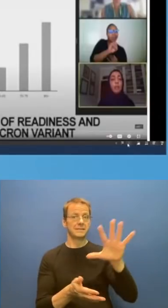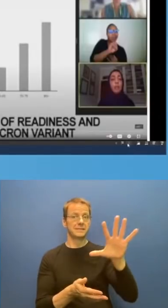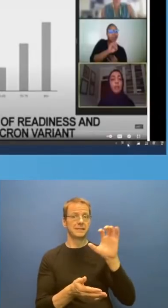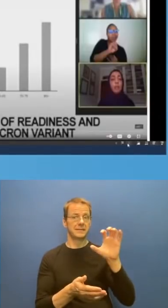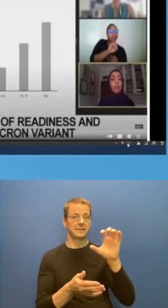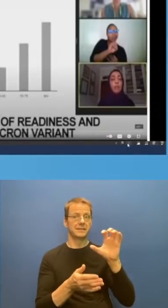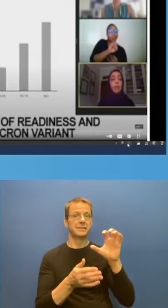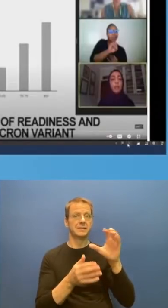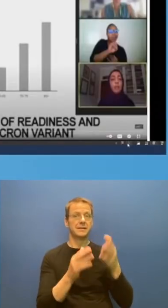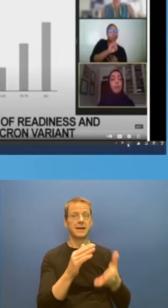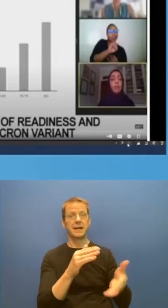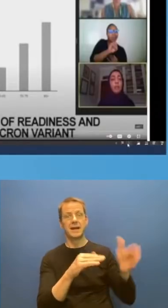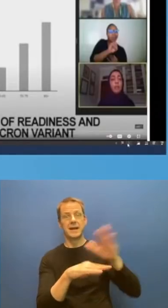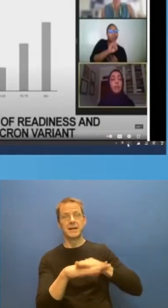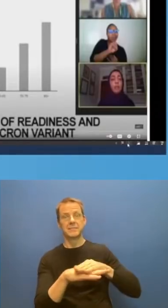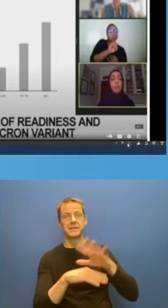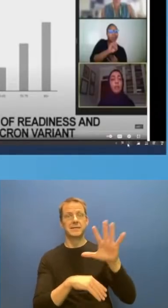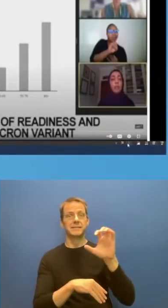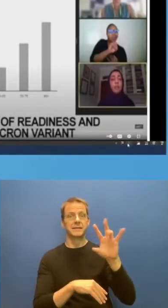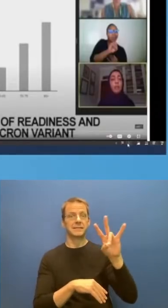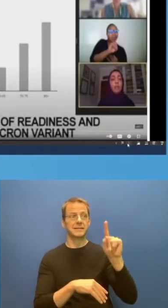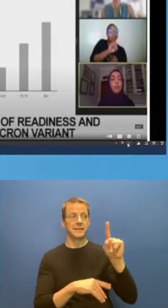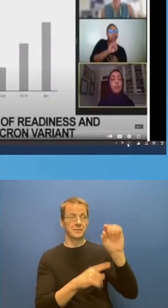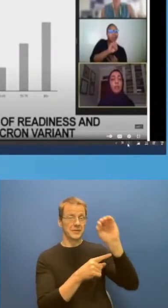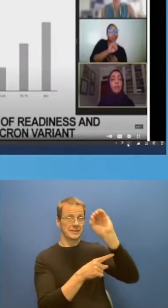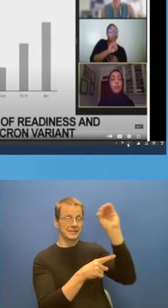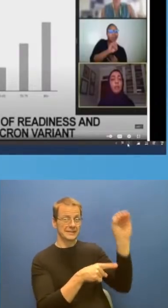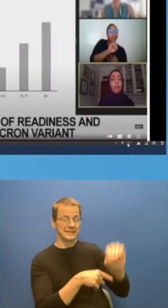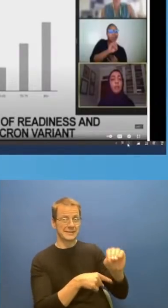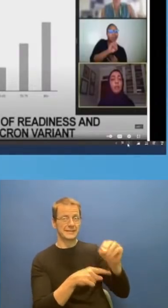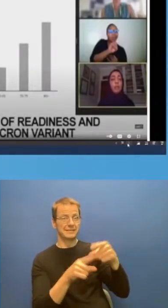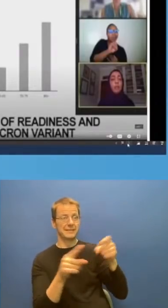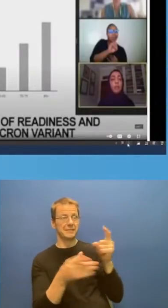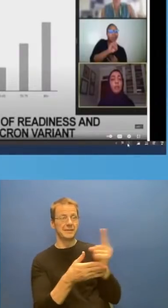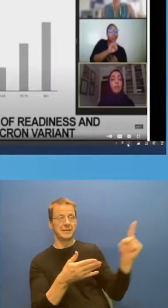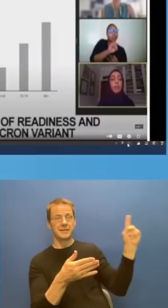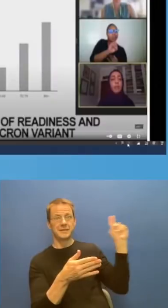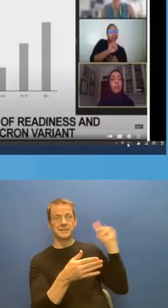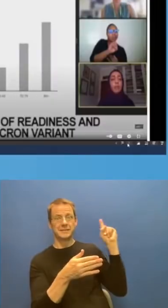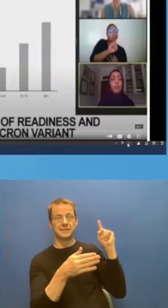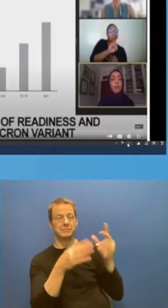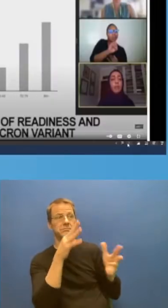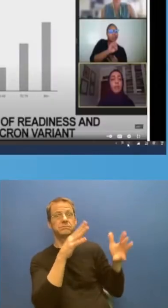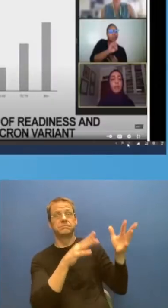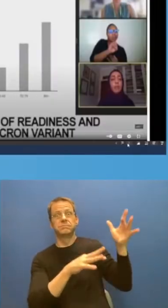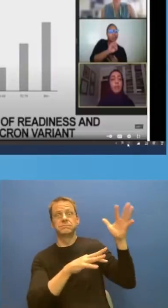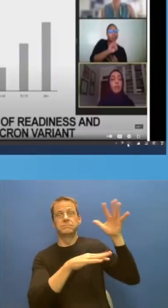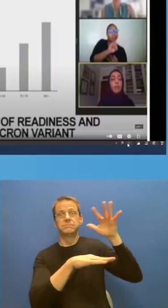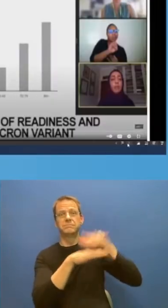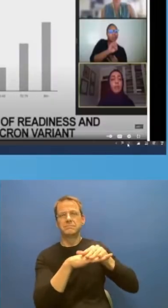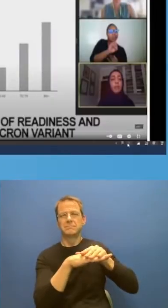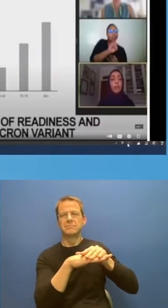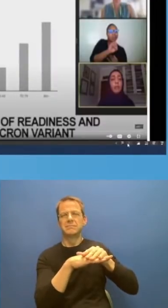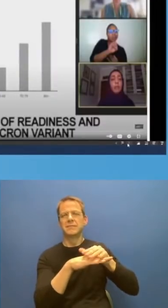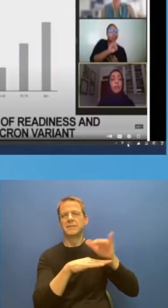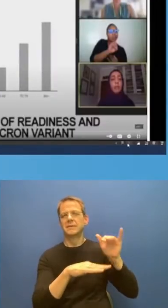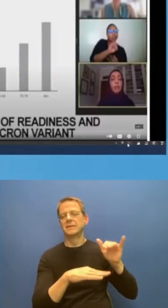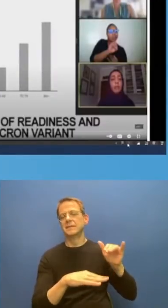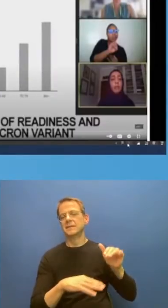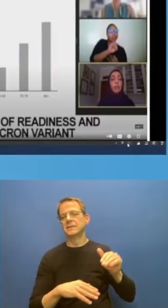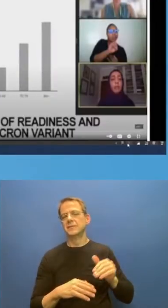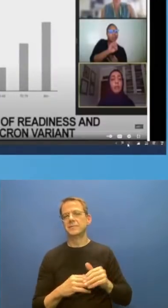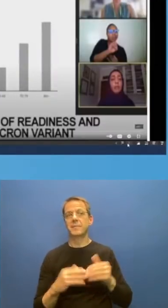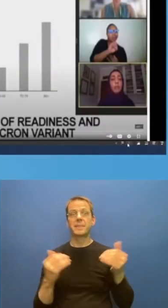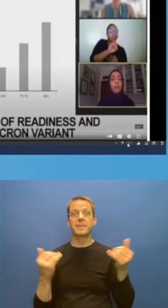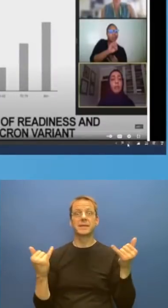increased testing. But yesterday, I've got today the percent positivity was 16.5%, which is way